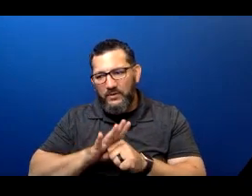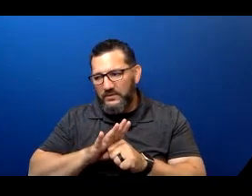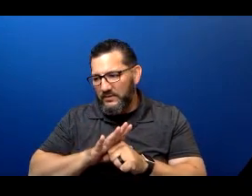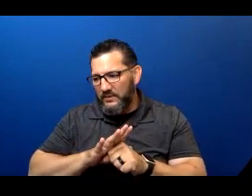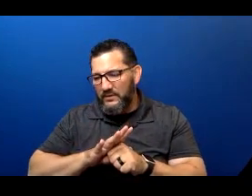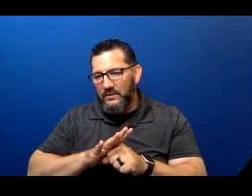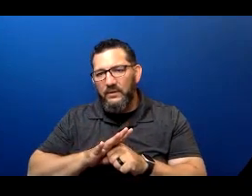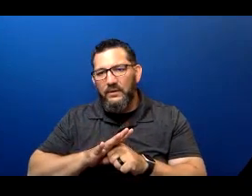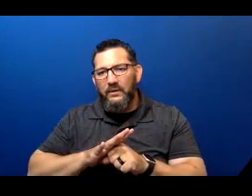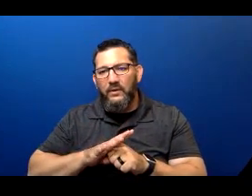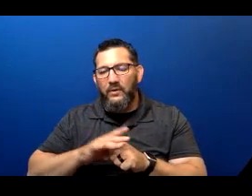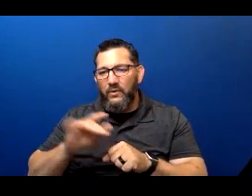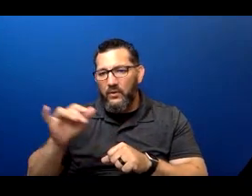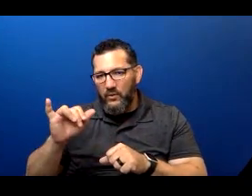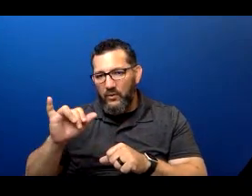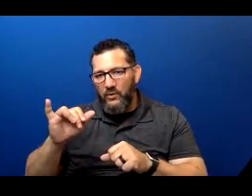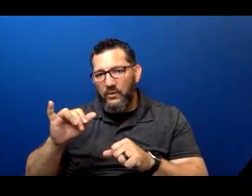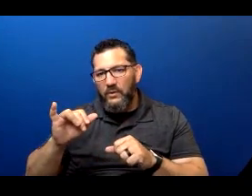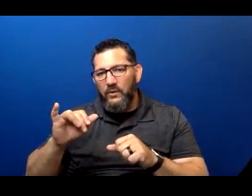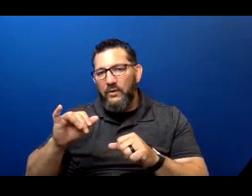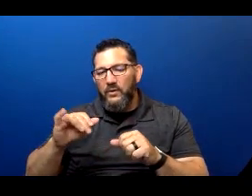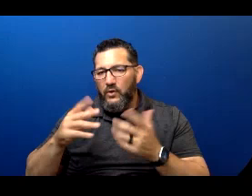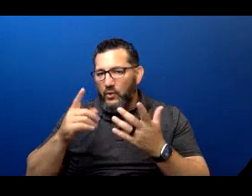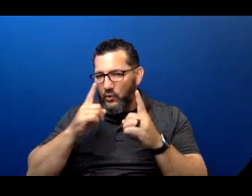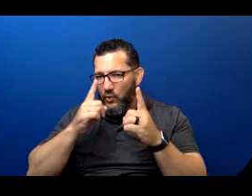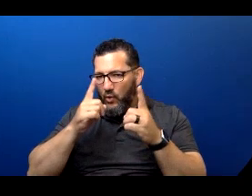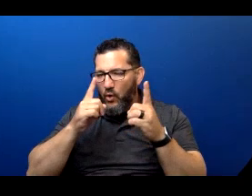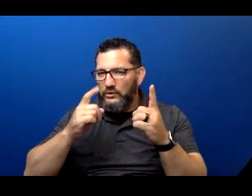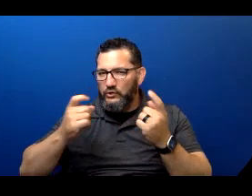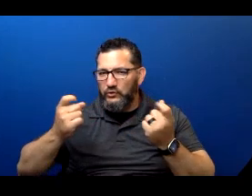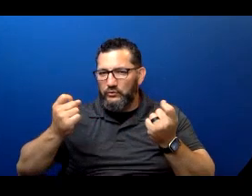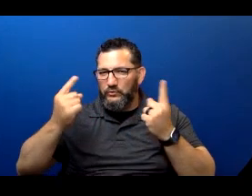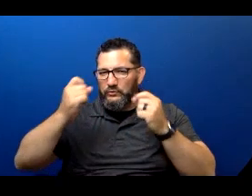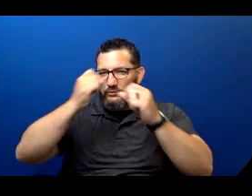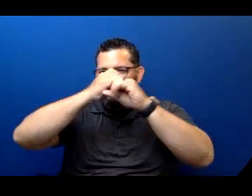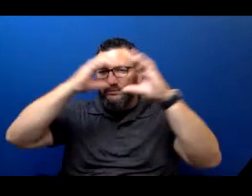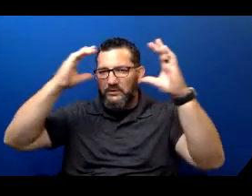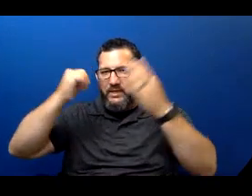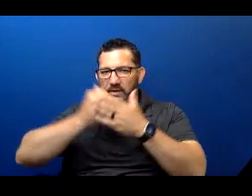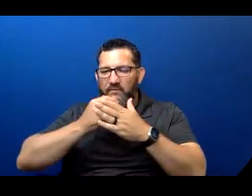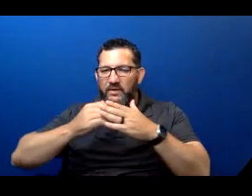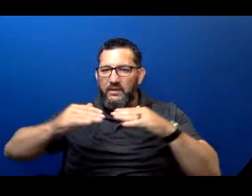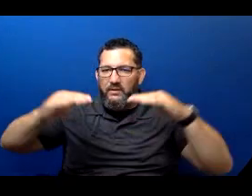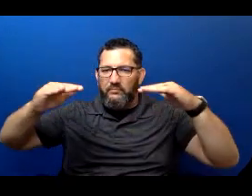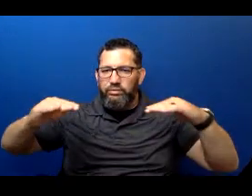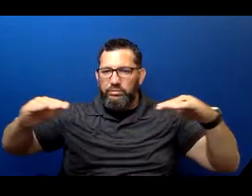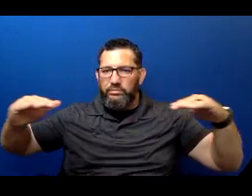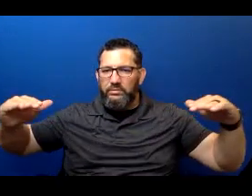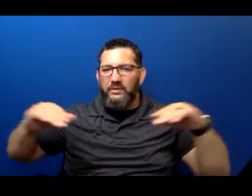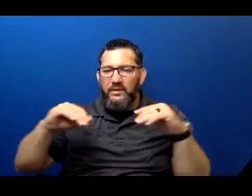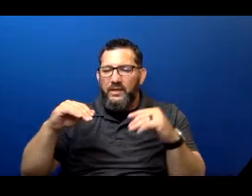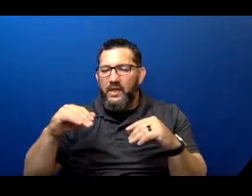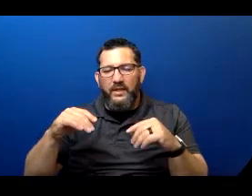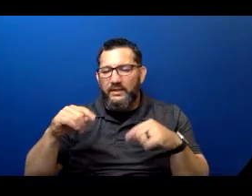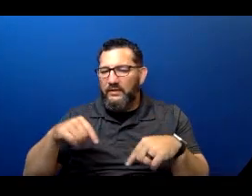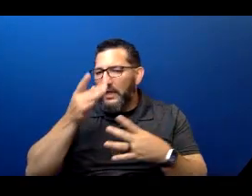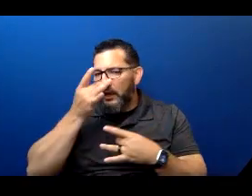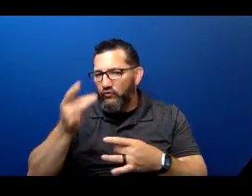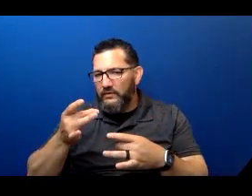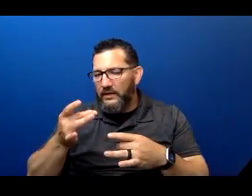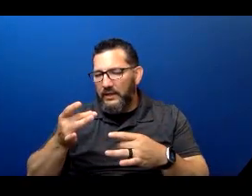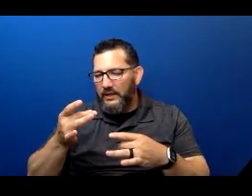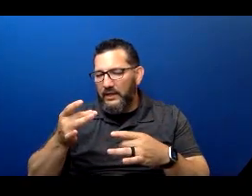So also, just to kind of frame things and to level set, this was a very interesting legislative session.